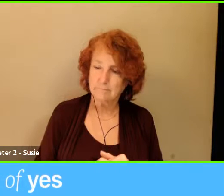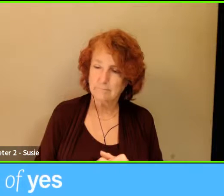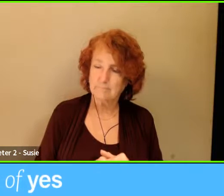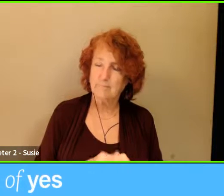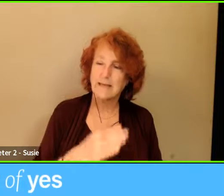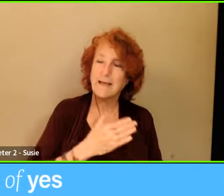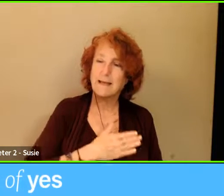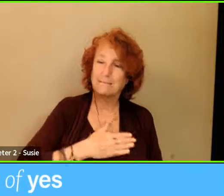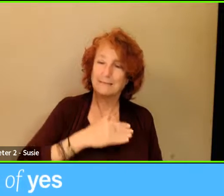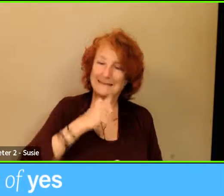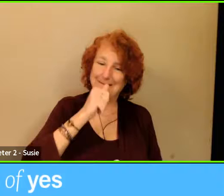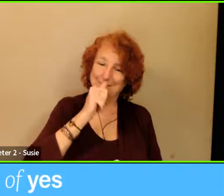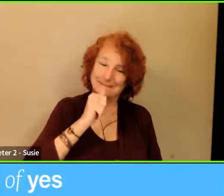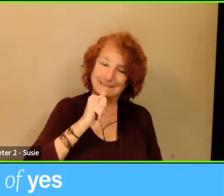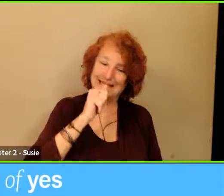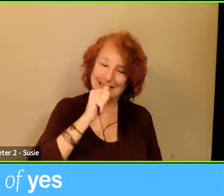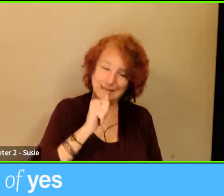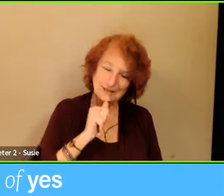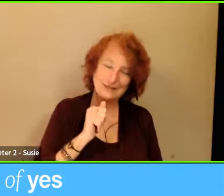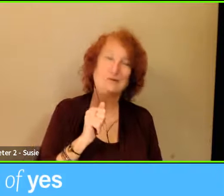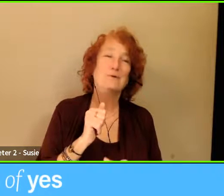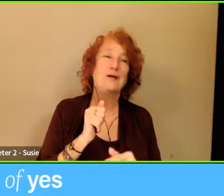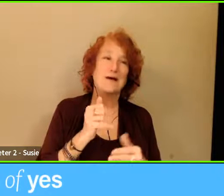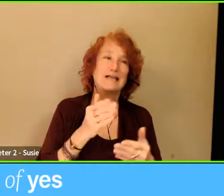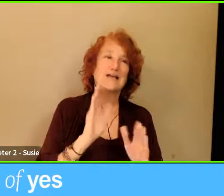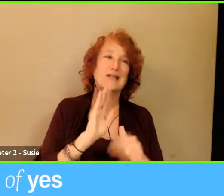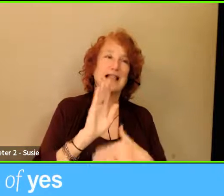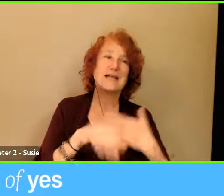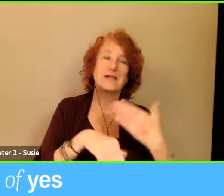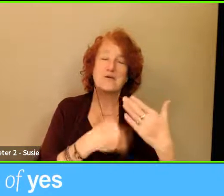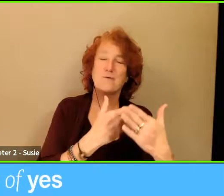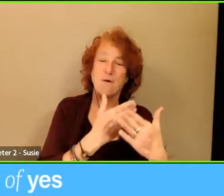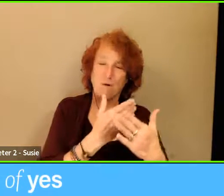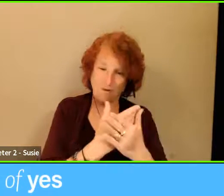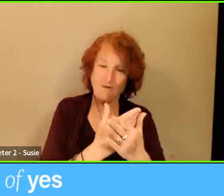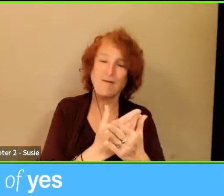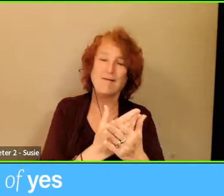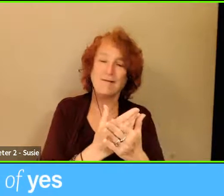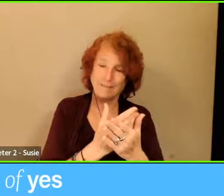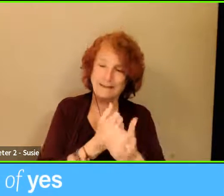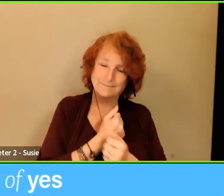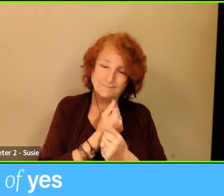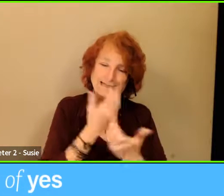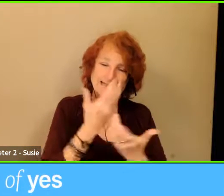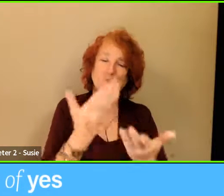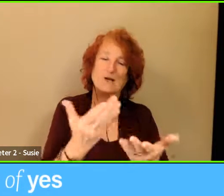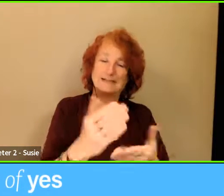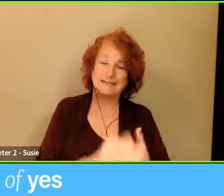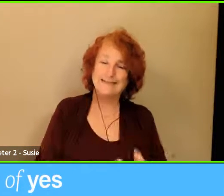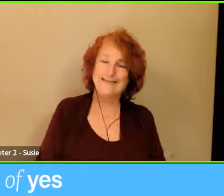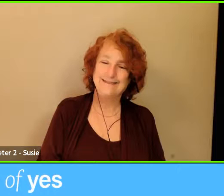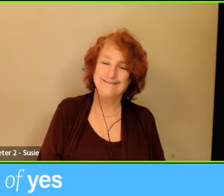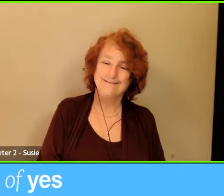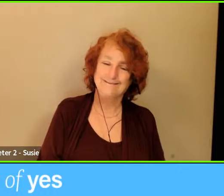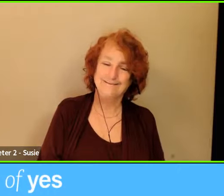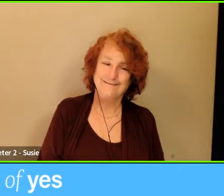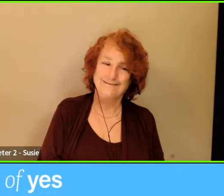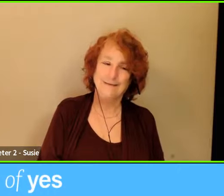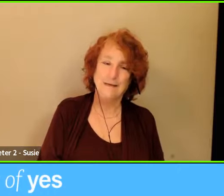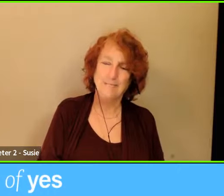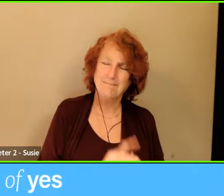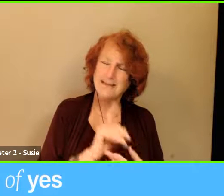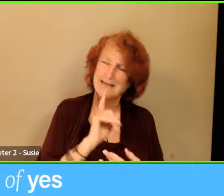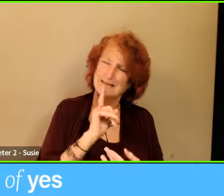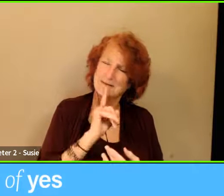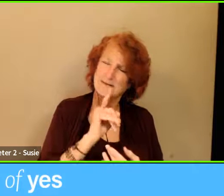patient. We want to make sure we're getting to everybody in the most comfortable way that they feel like expressing their question. Not sure if this